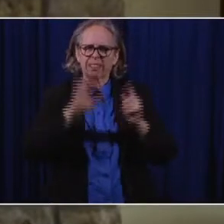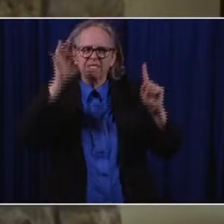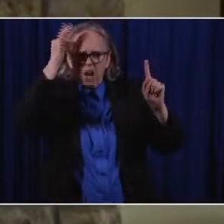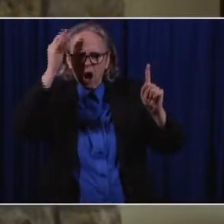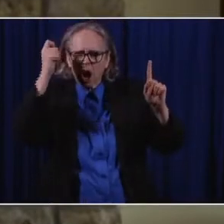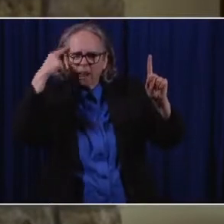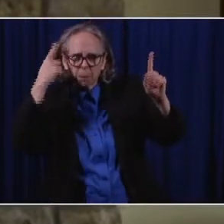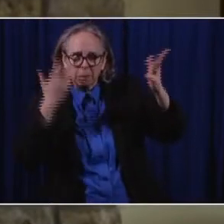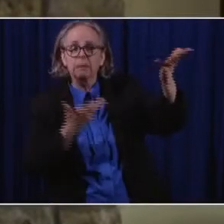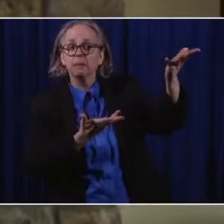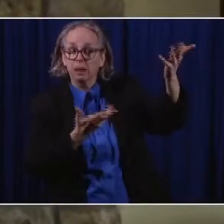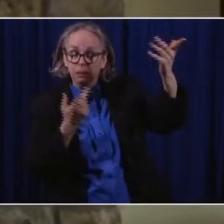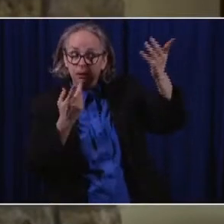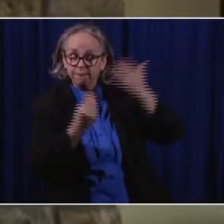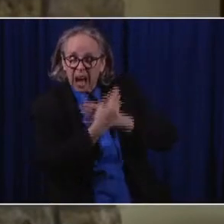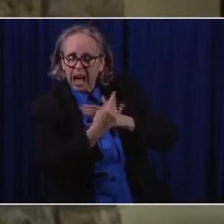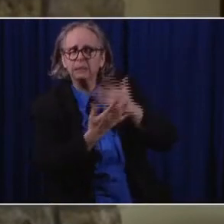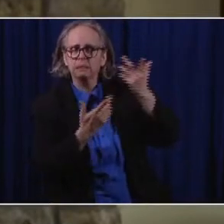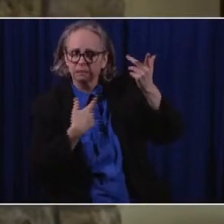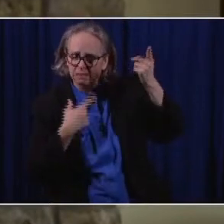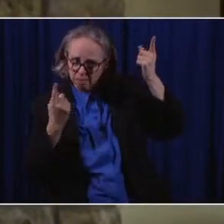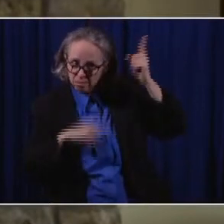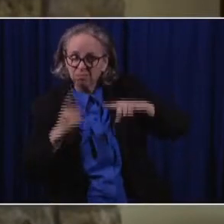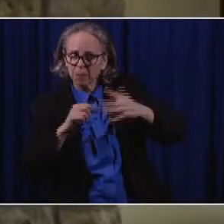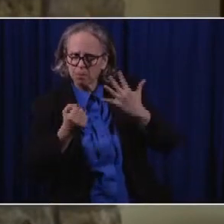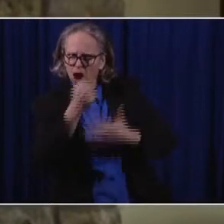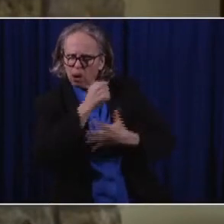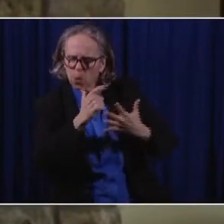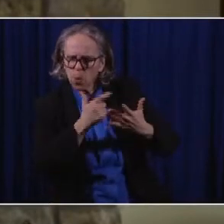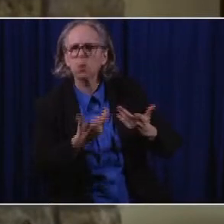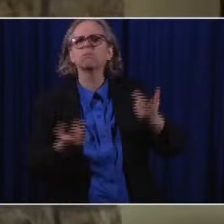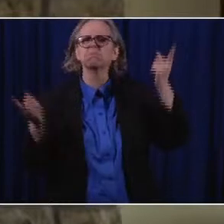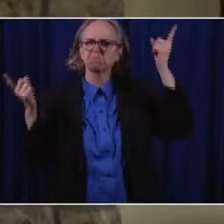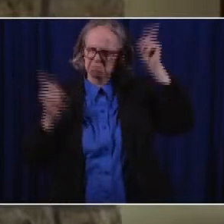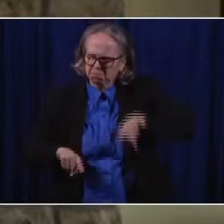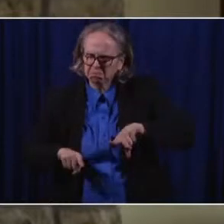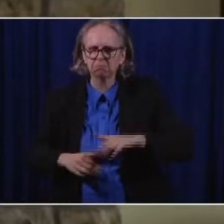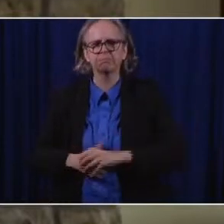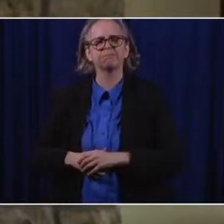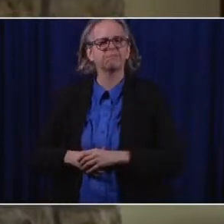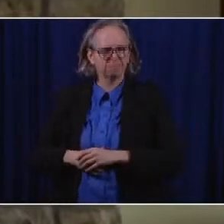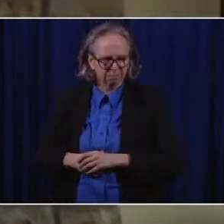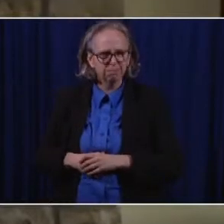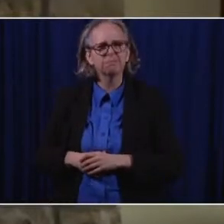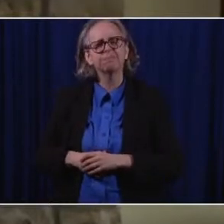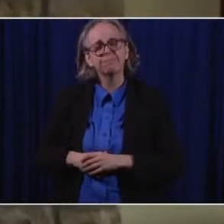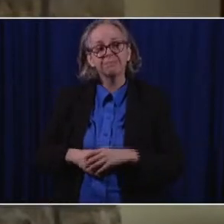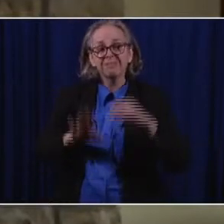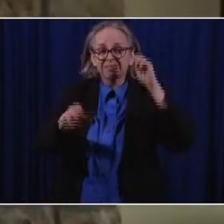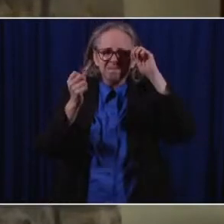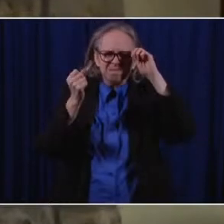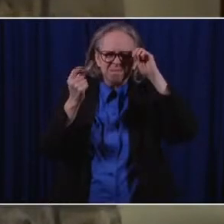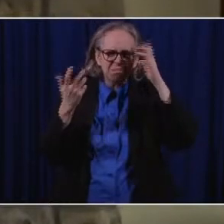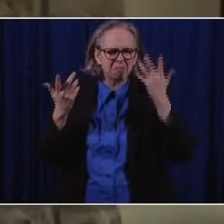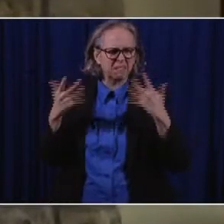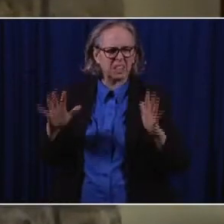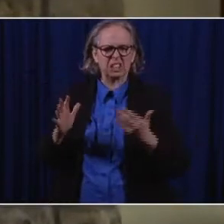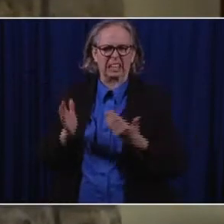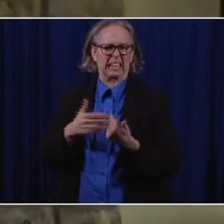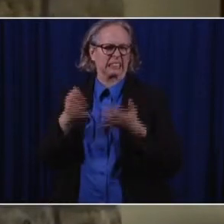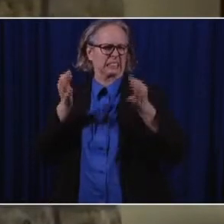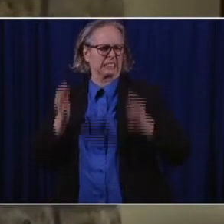to the priorities. But it's basically what we've said before, which is that we start